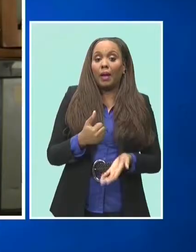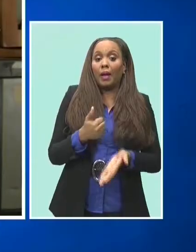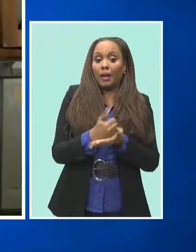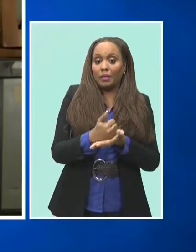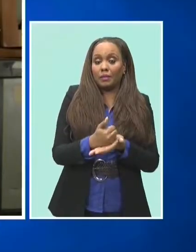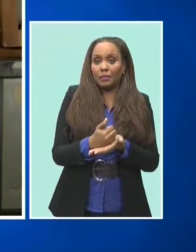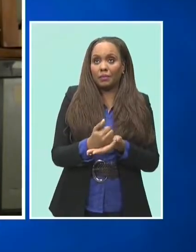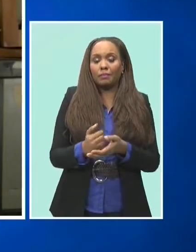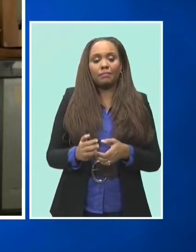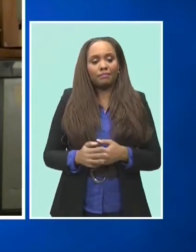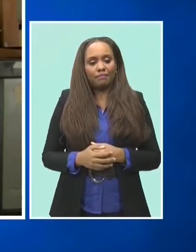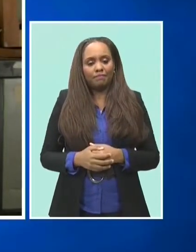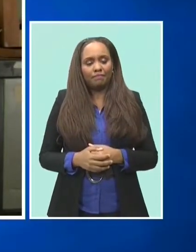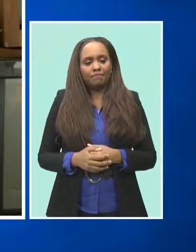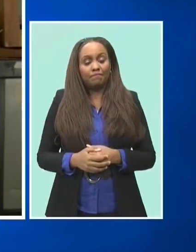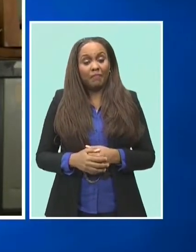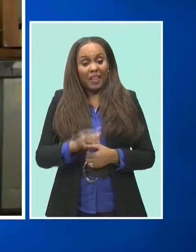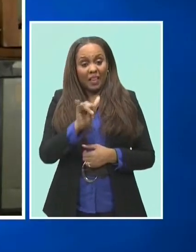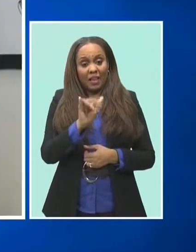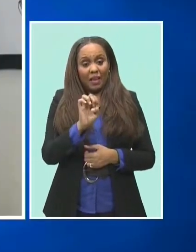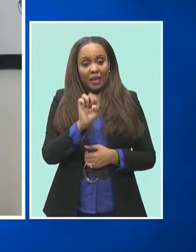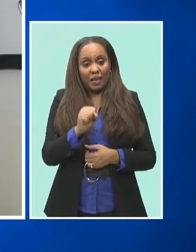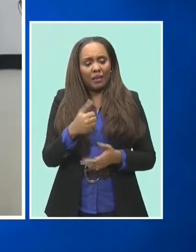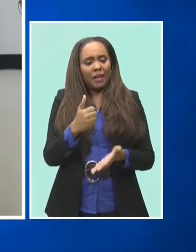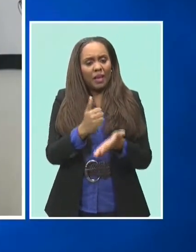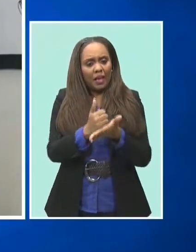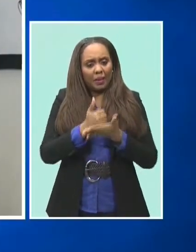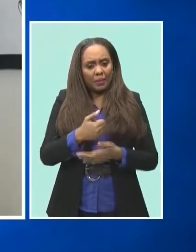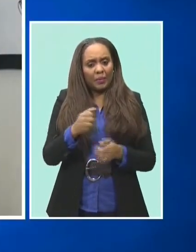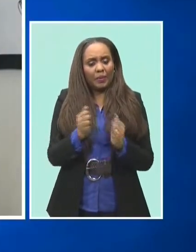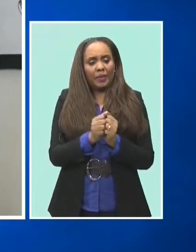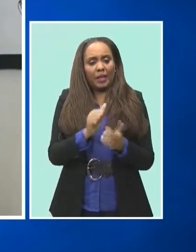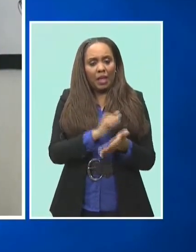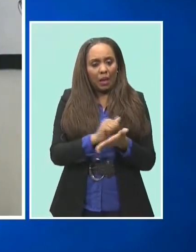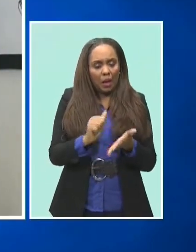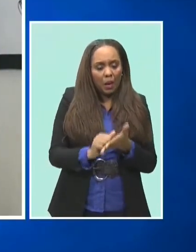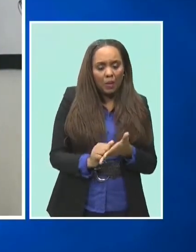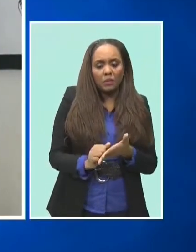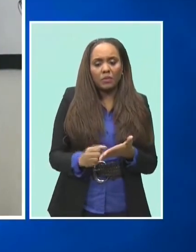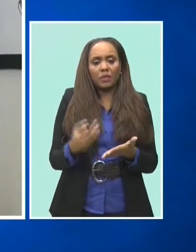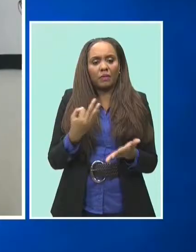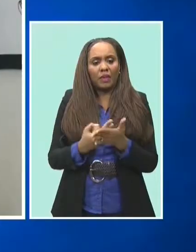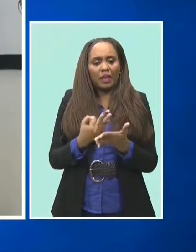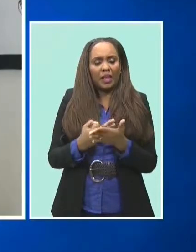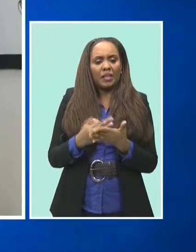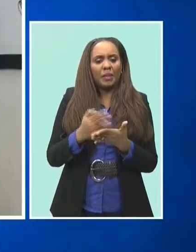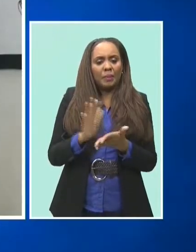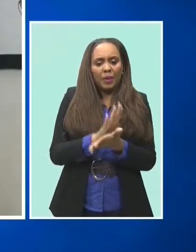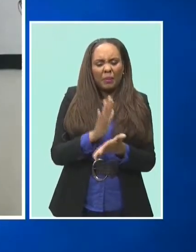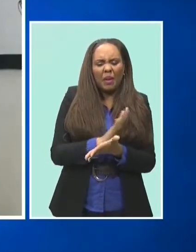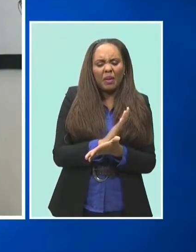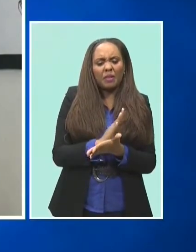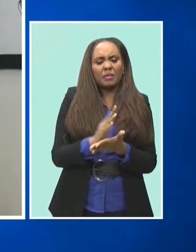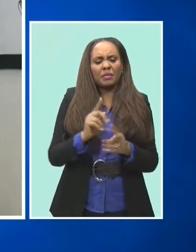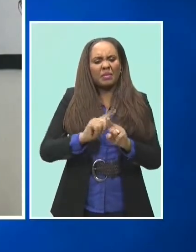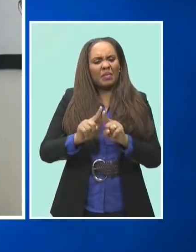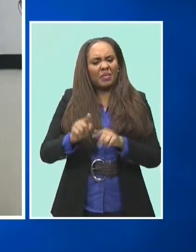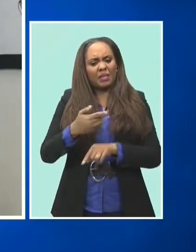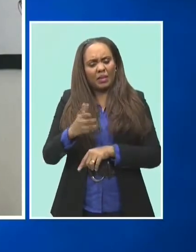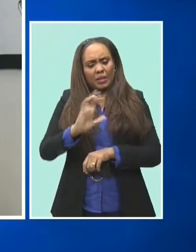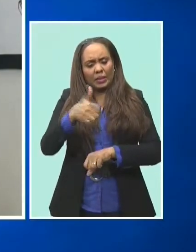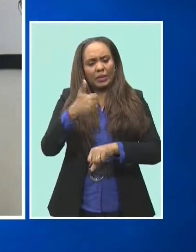like accounting, finance, how to do your financials and put things in place to run the